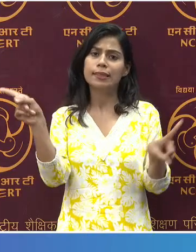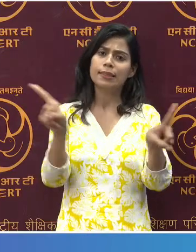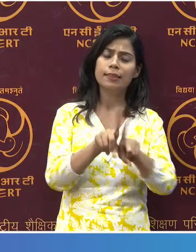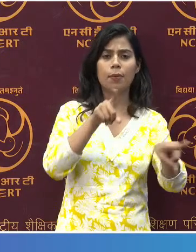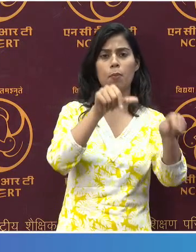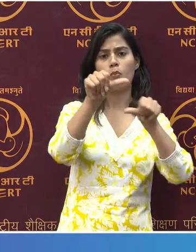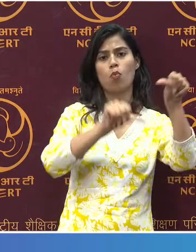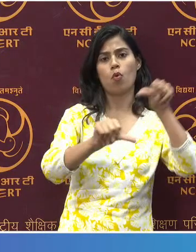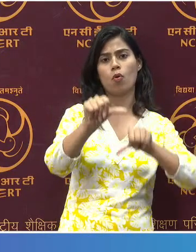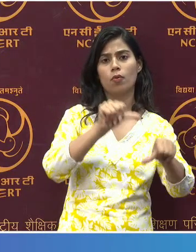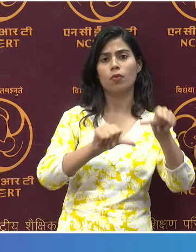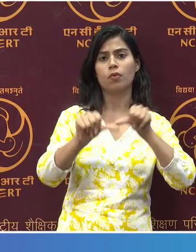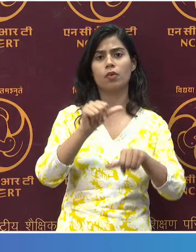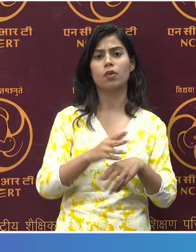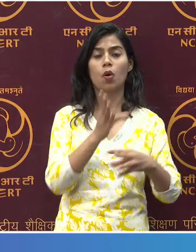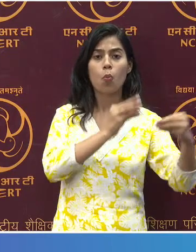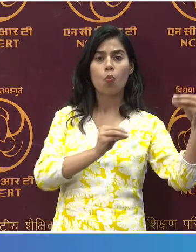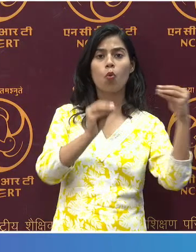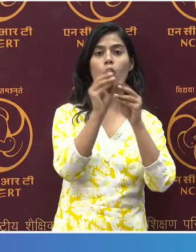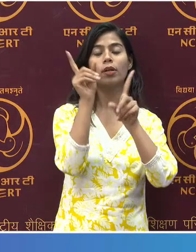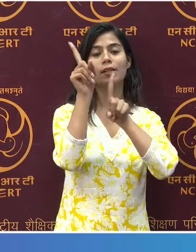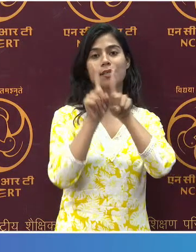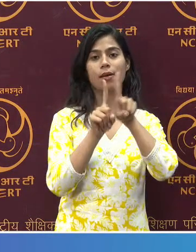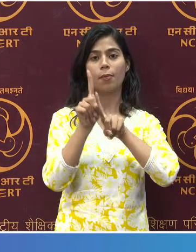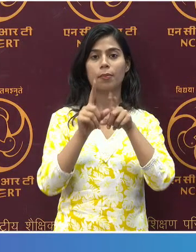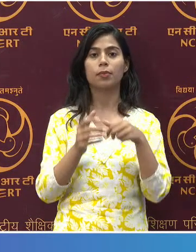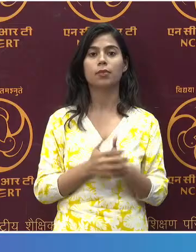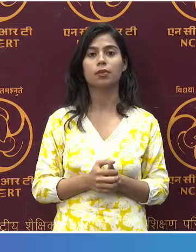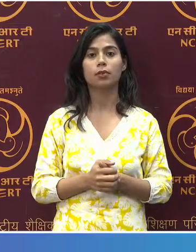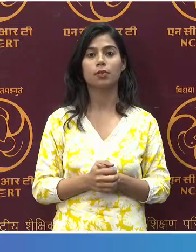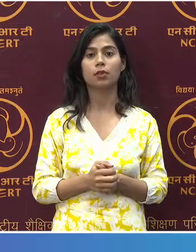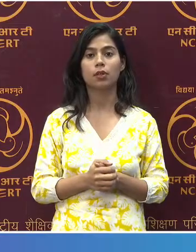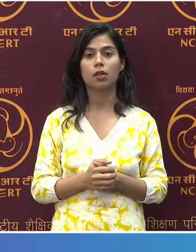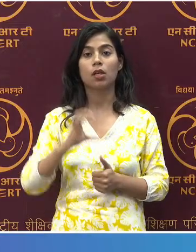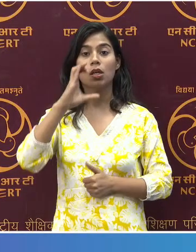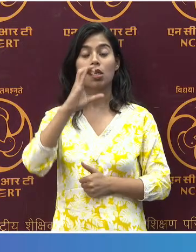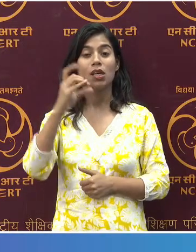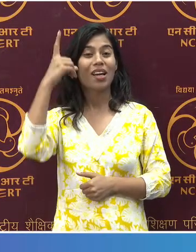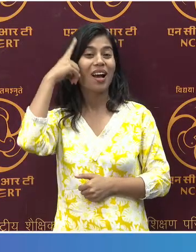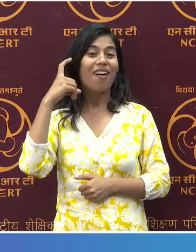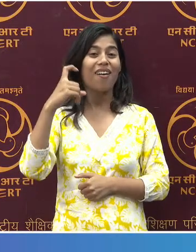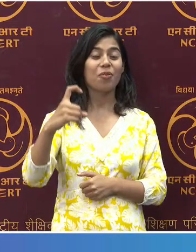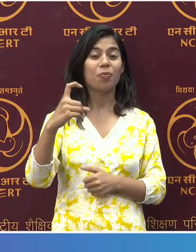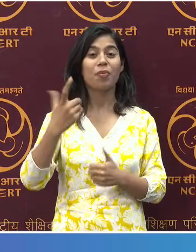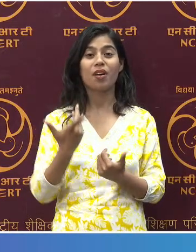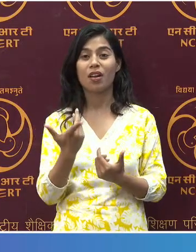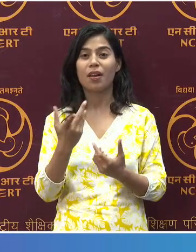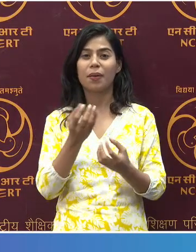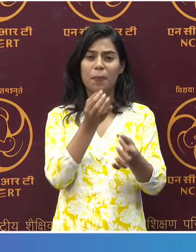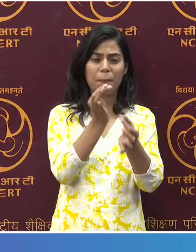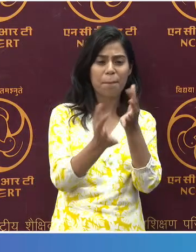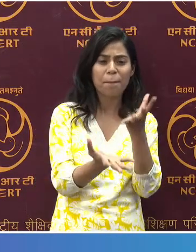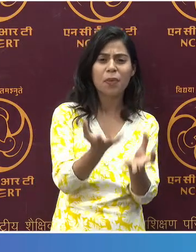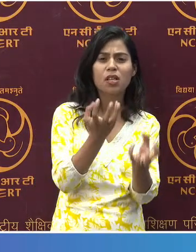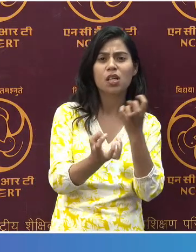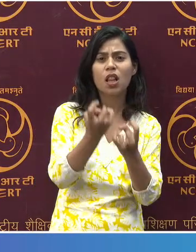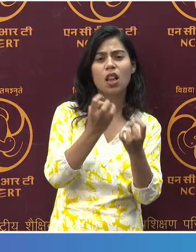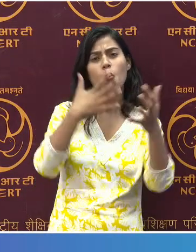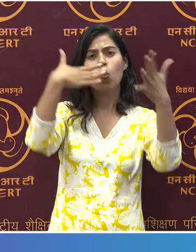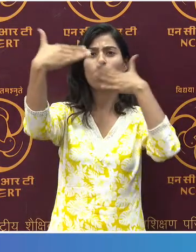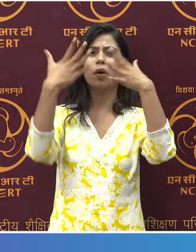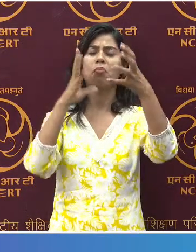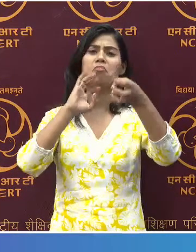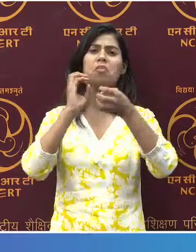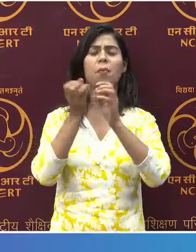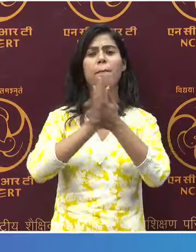process, we can take more examples like that carbon burns in air or oxygen to give